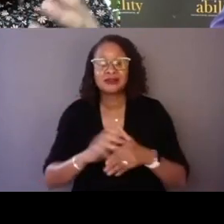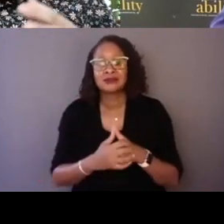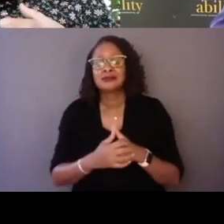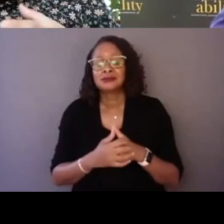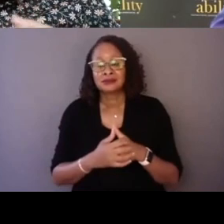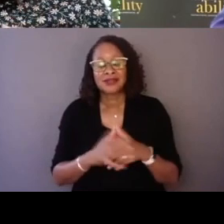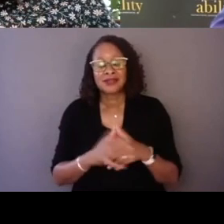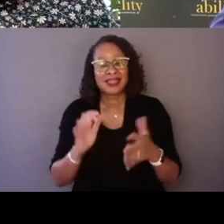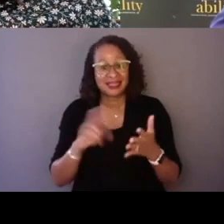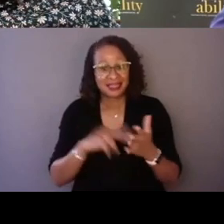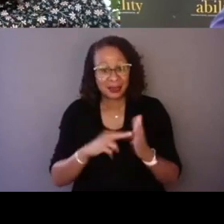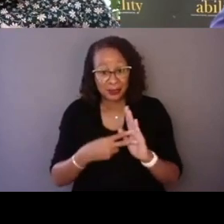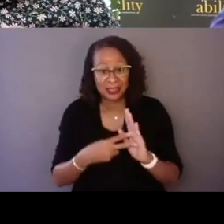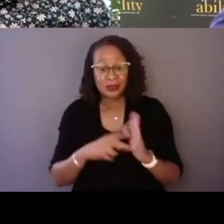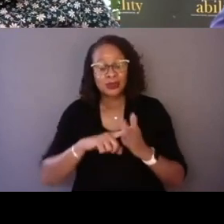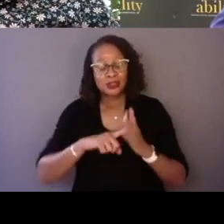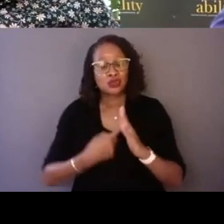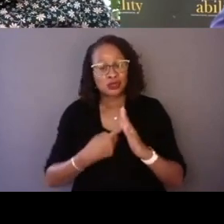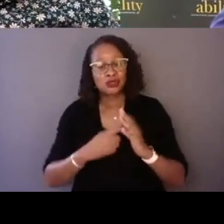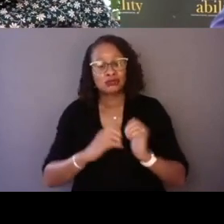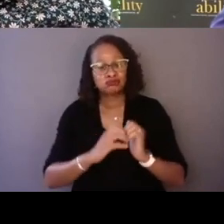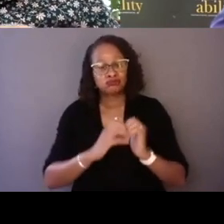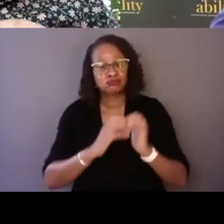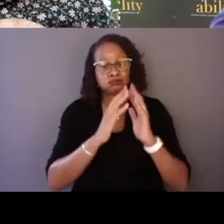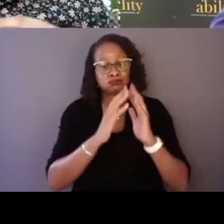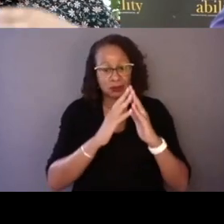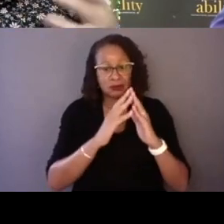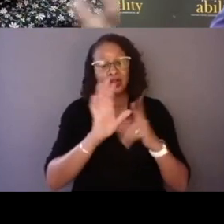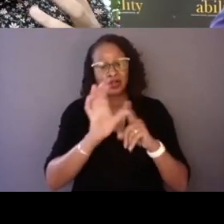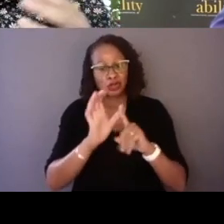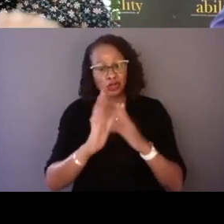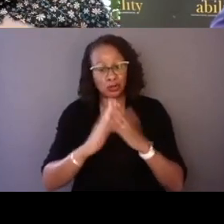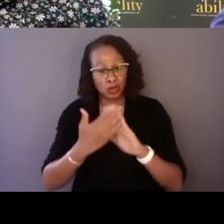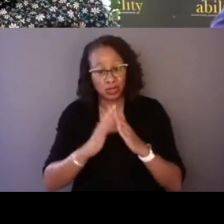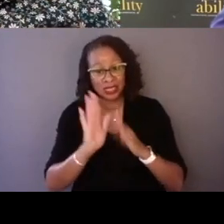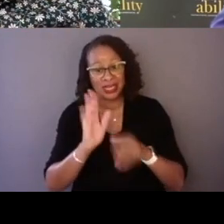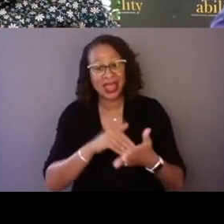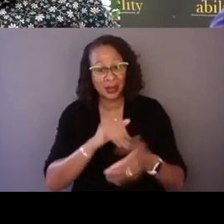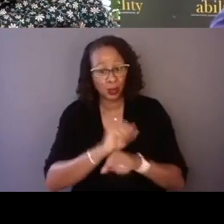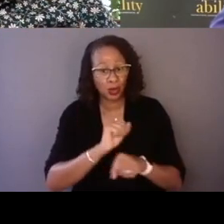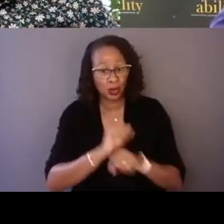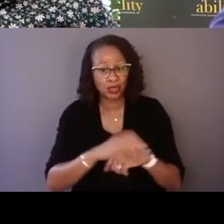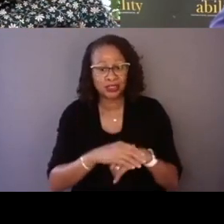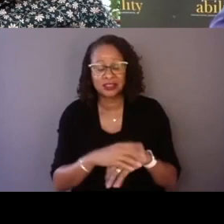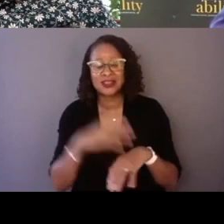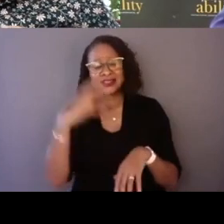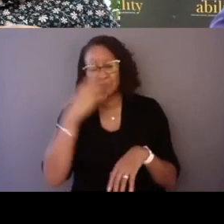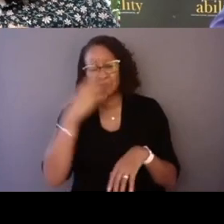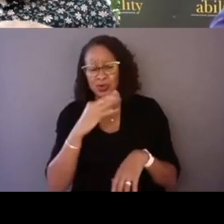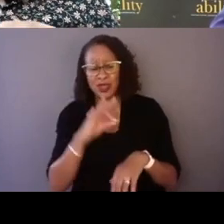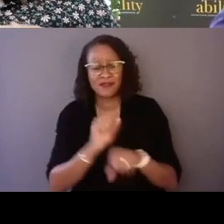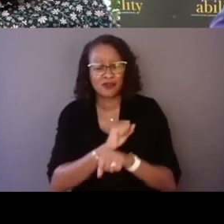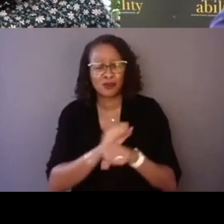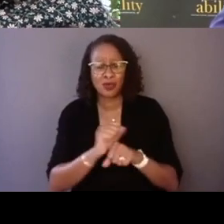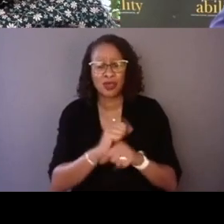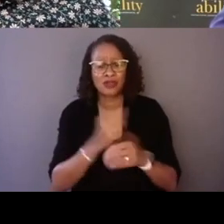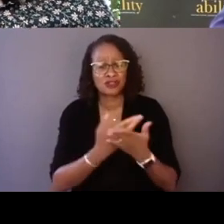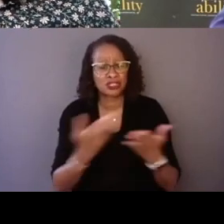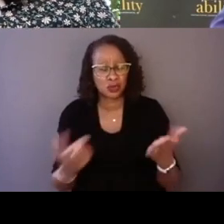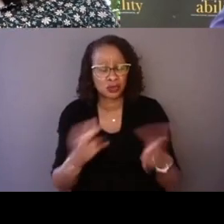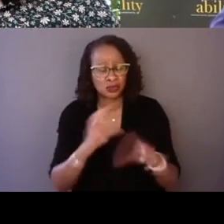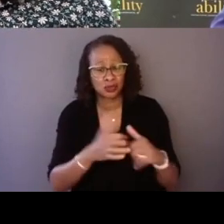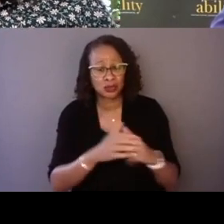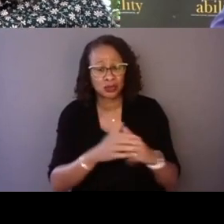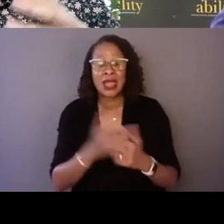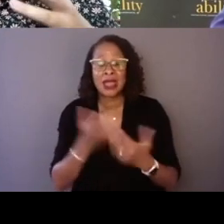there's the community that starts to be built. So really, I think that's the beauty of these employee resource groups, is that yes, the funding might have come right